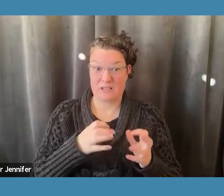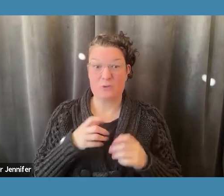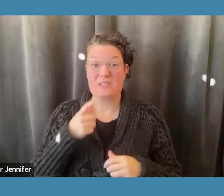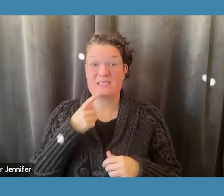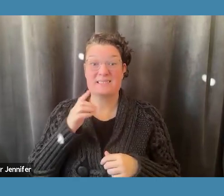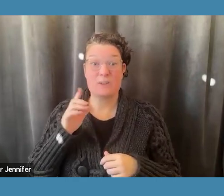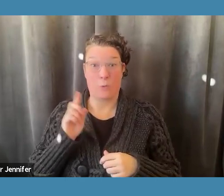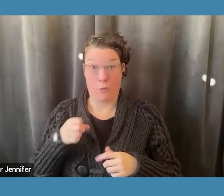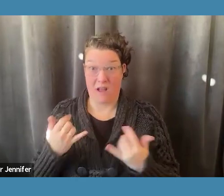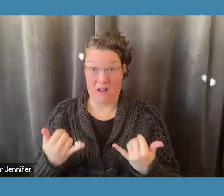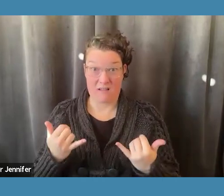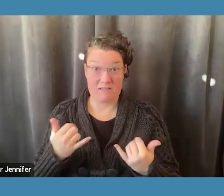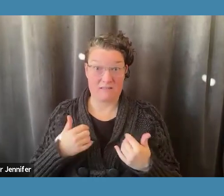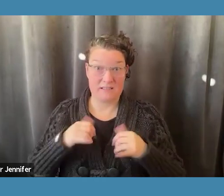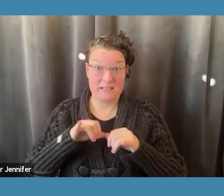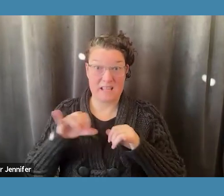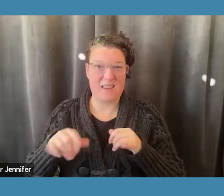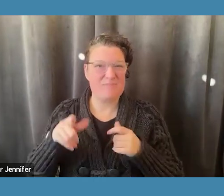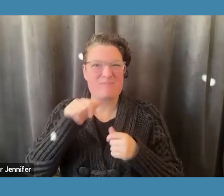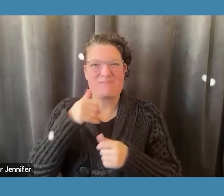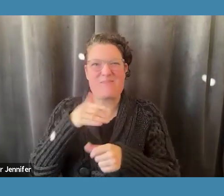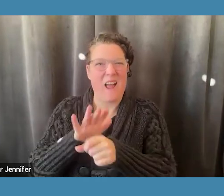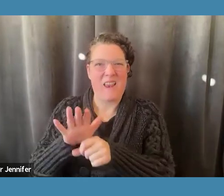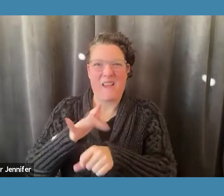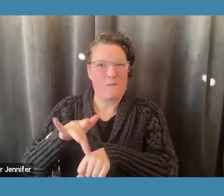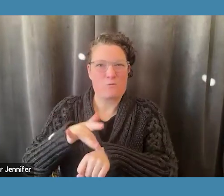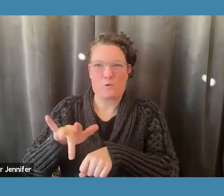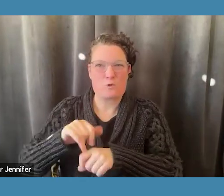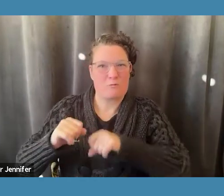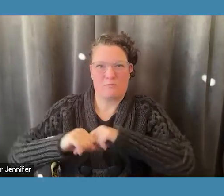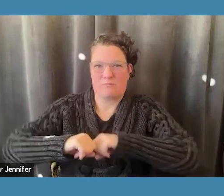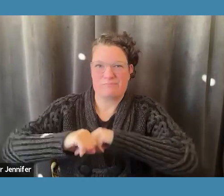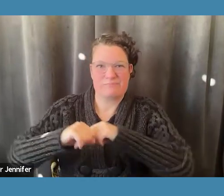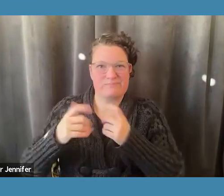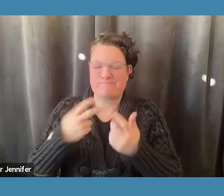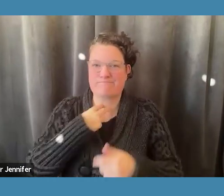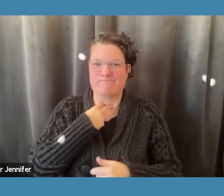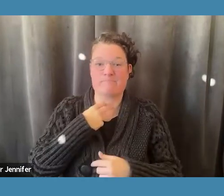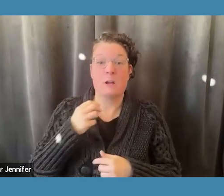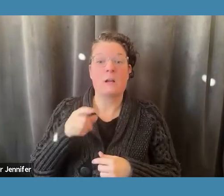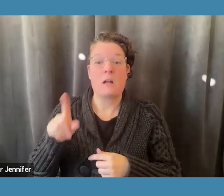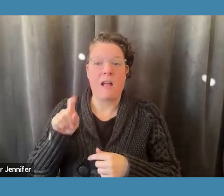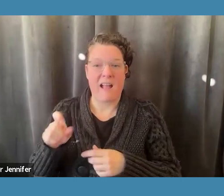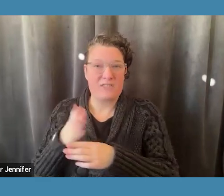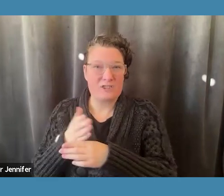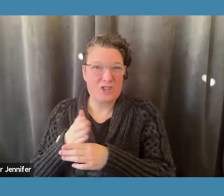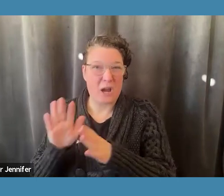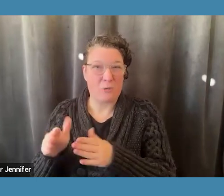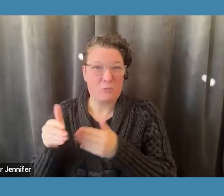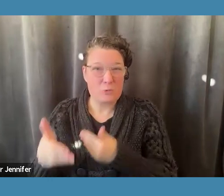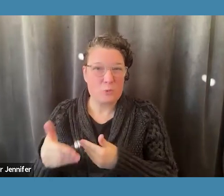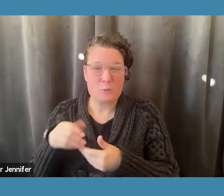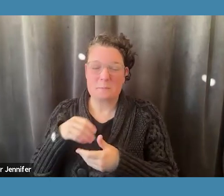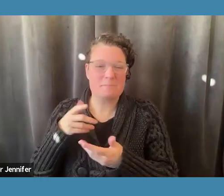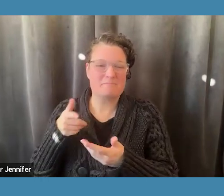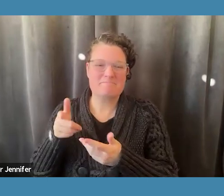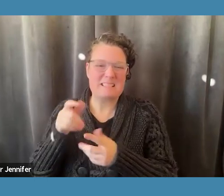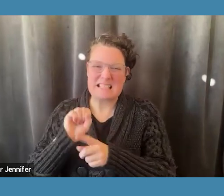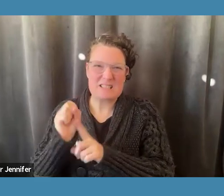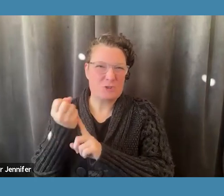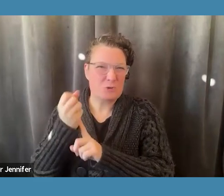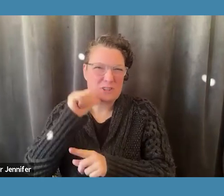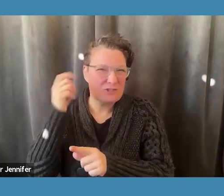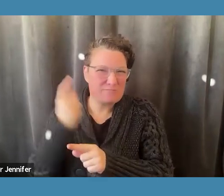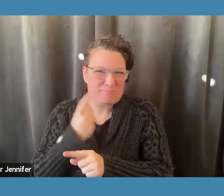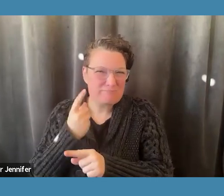has insufficient room to shelter the applicant, or the applicant must share a room in an inappropriate living arrangement based on